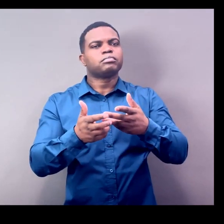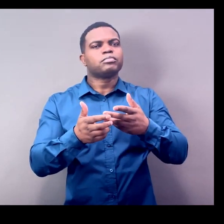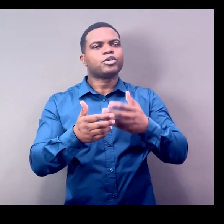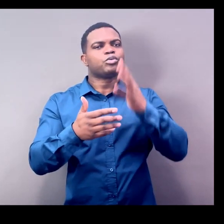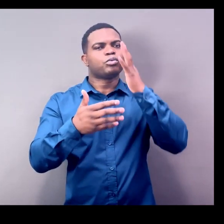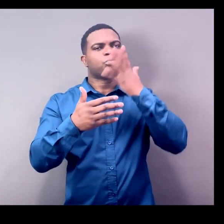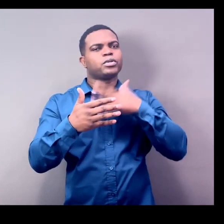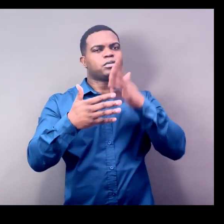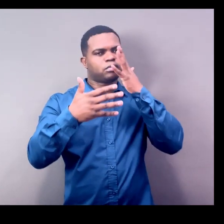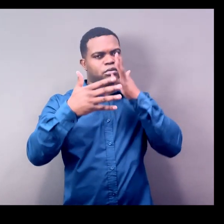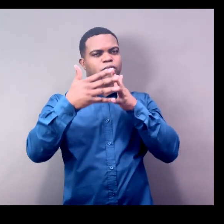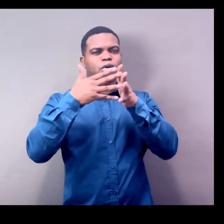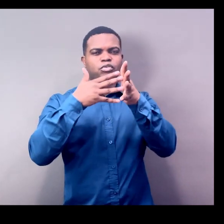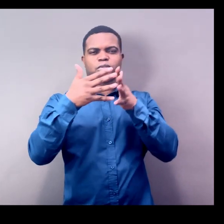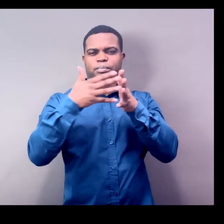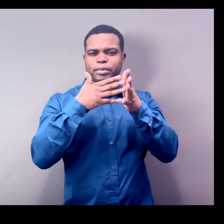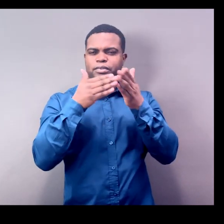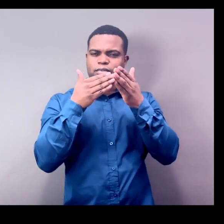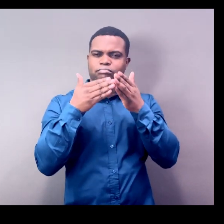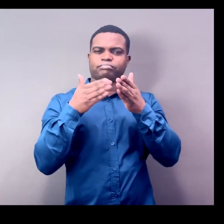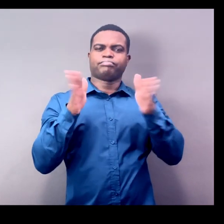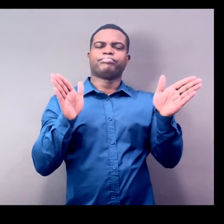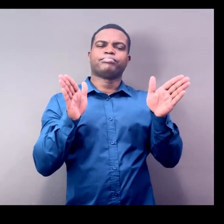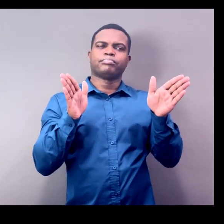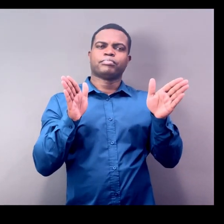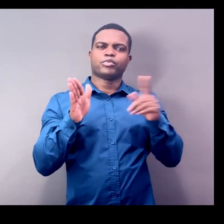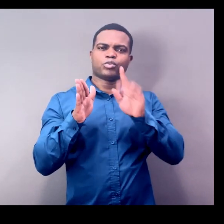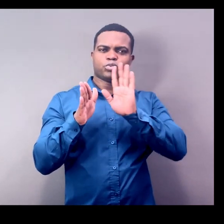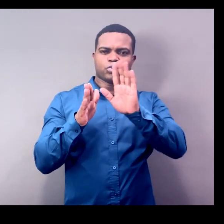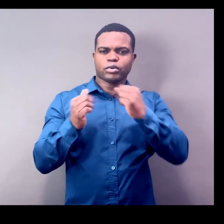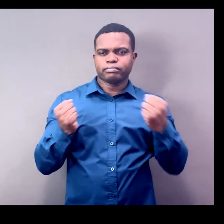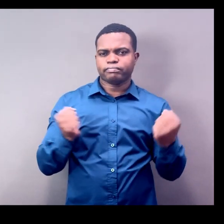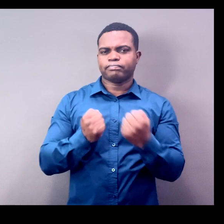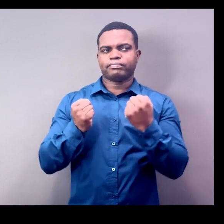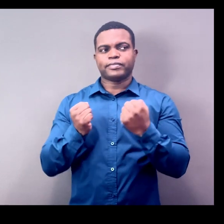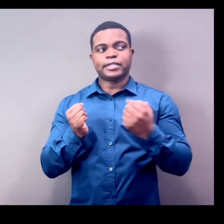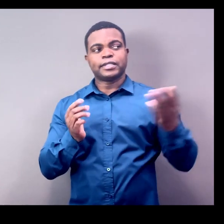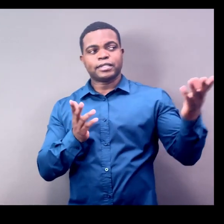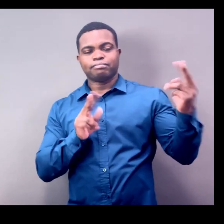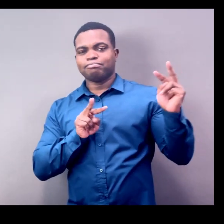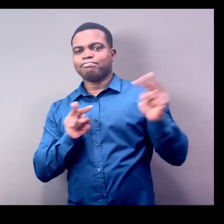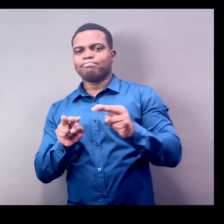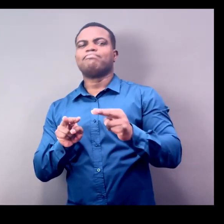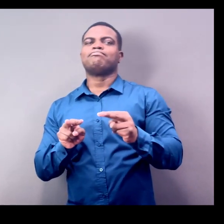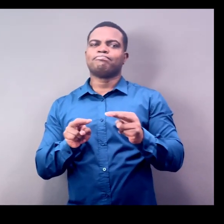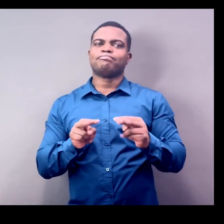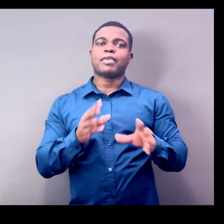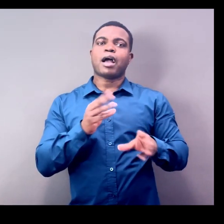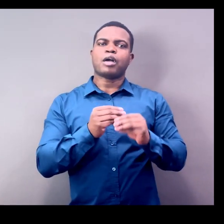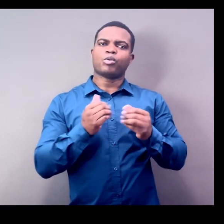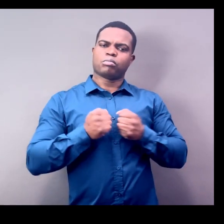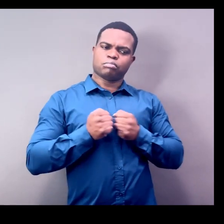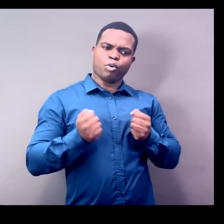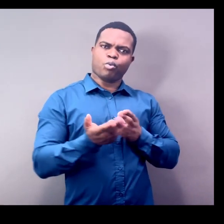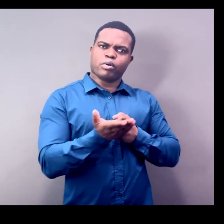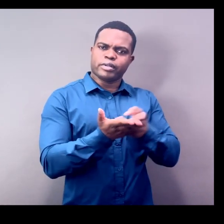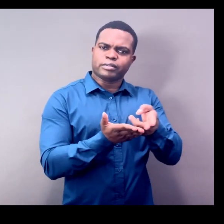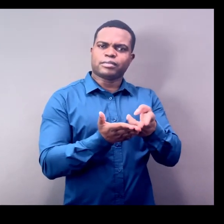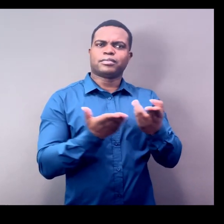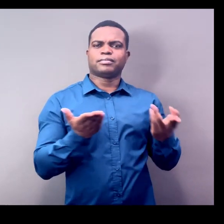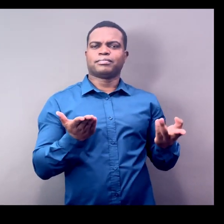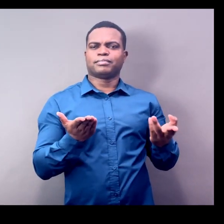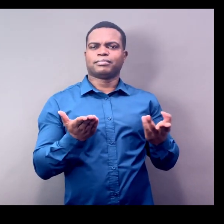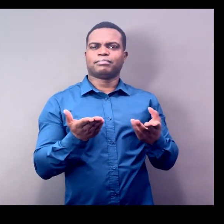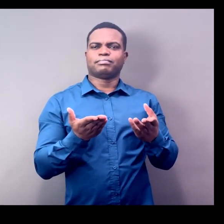of trustworthiness, you need to be transparent in your doing. You need to be honest. You need to listen